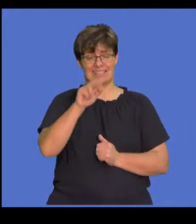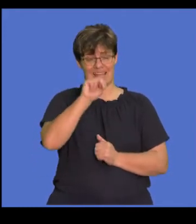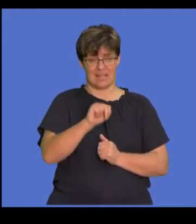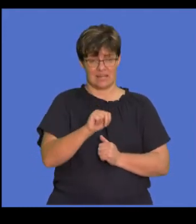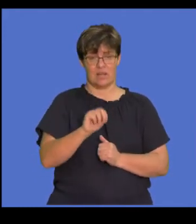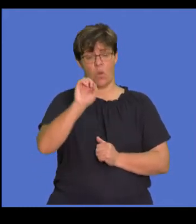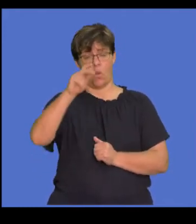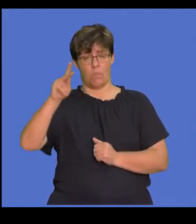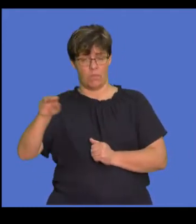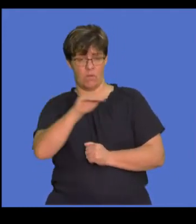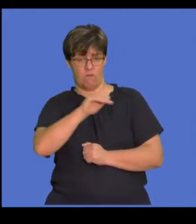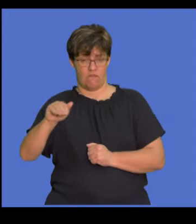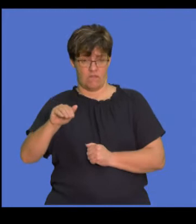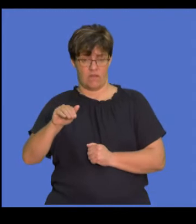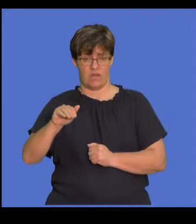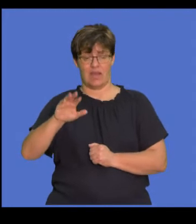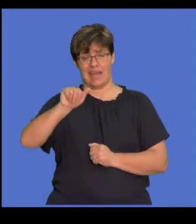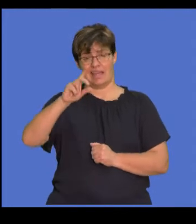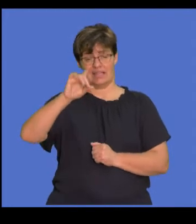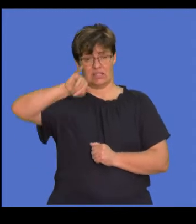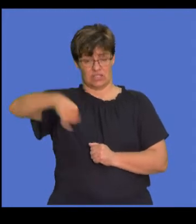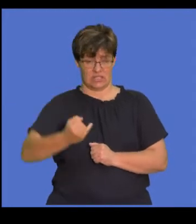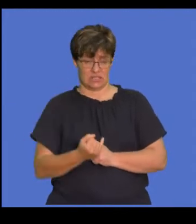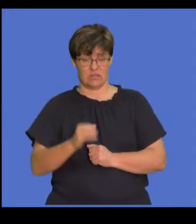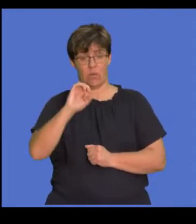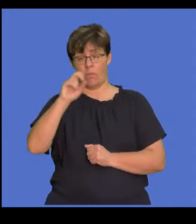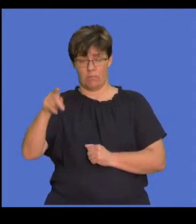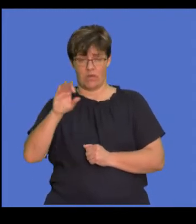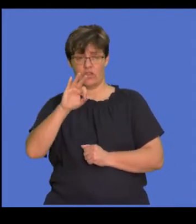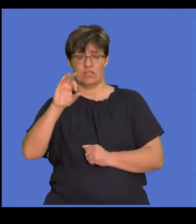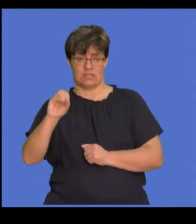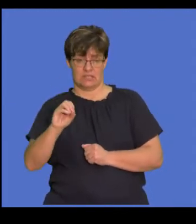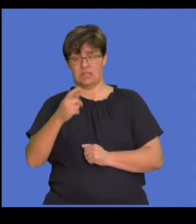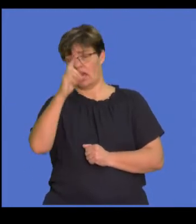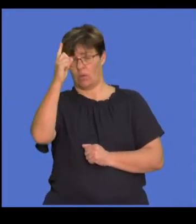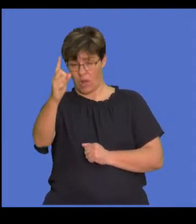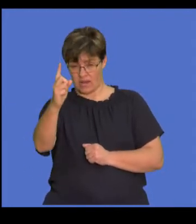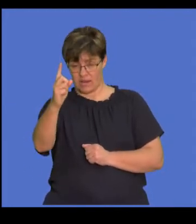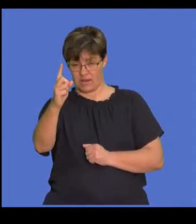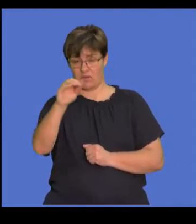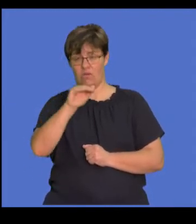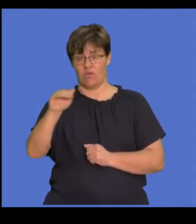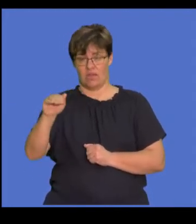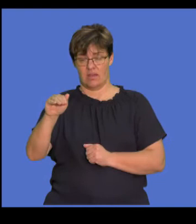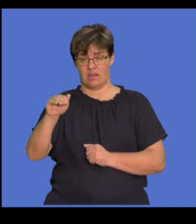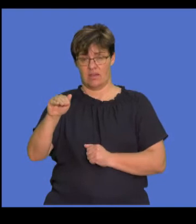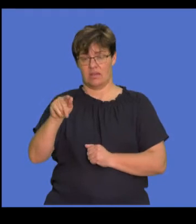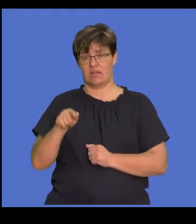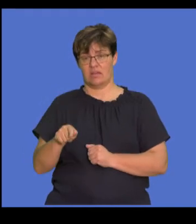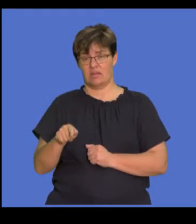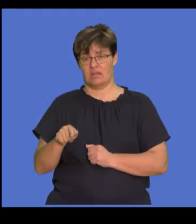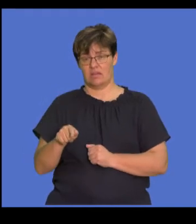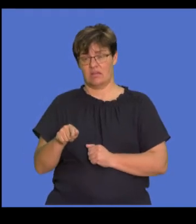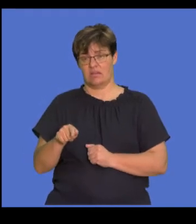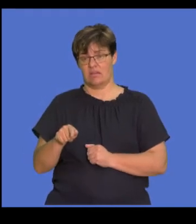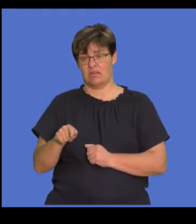Tan 30 is opposite over adjacent. Opposite of 30, that's 1 over. Adjacent